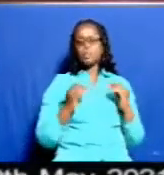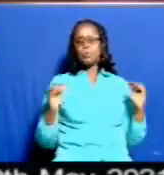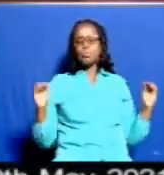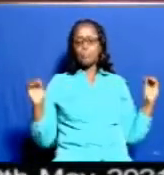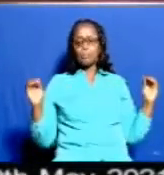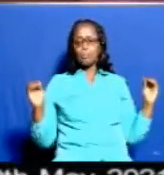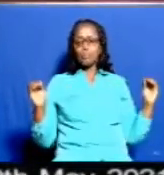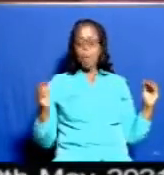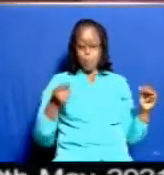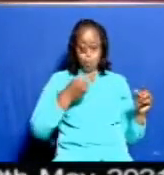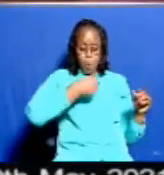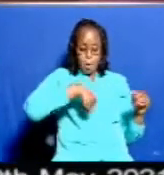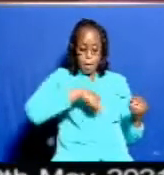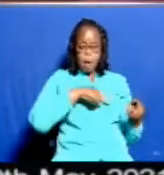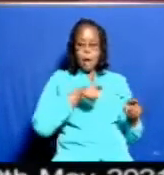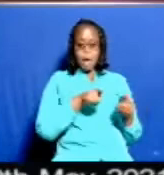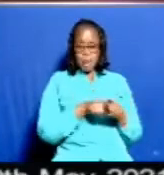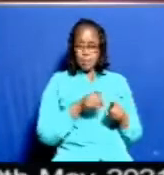them here.